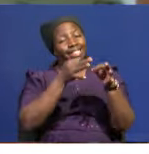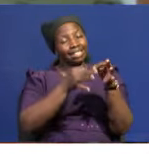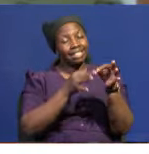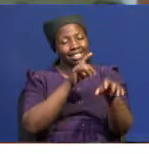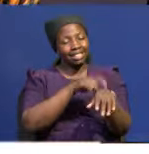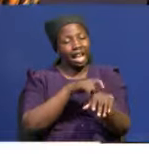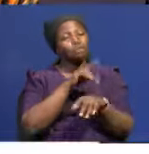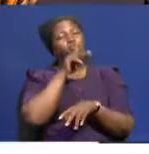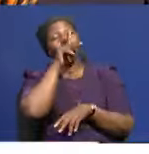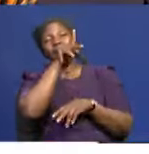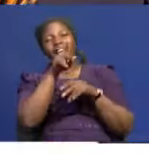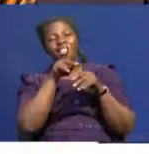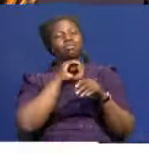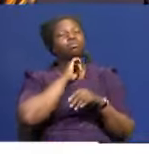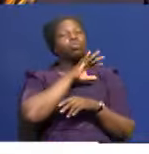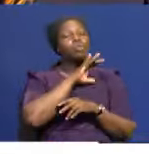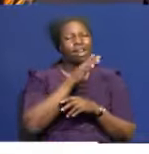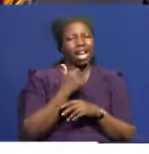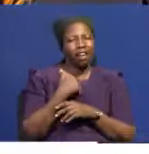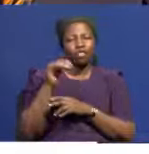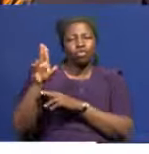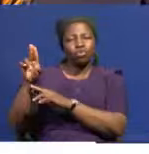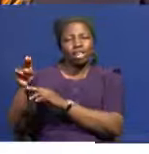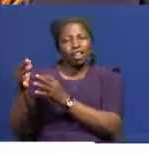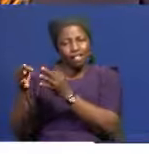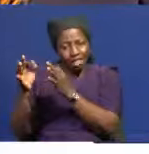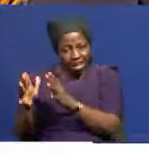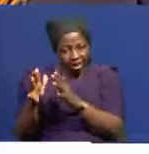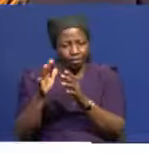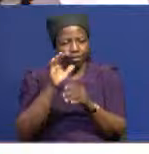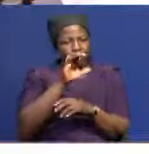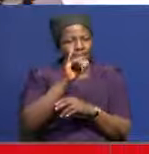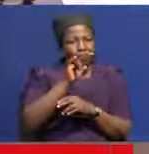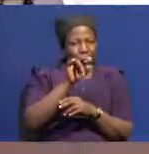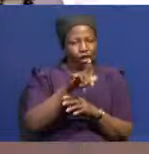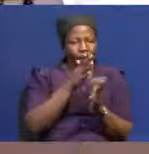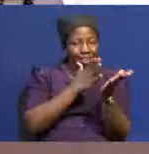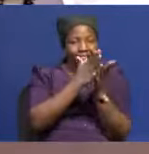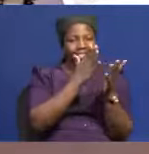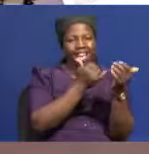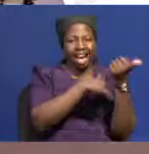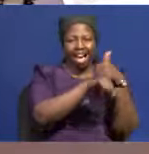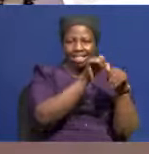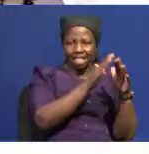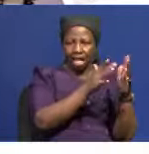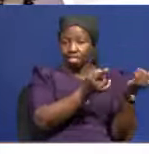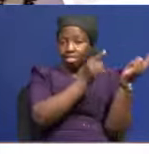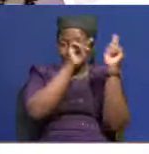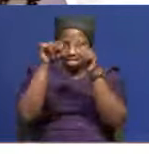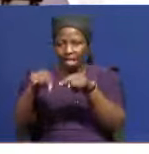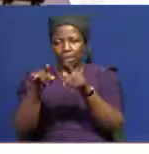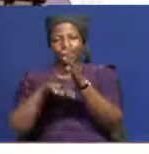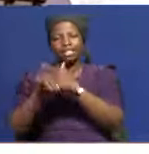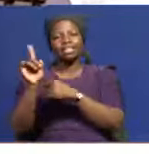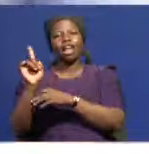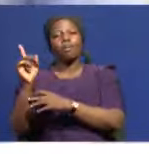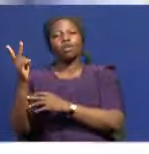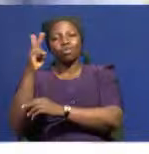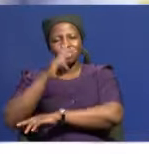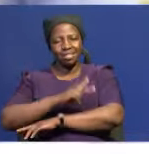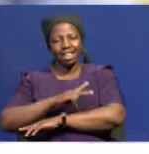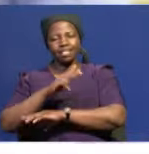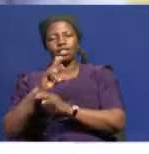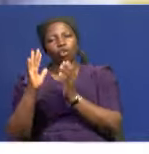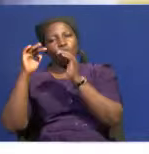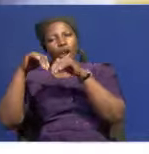persistent complaints that United Nations officials and civil rights activists are converging in Nairobi for a two-day conference